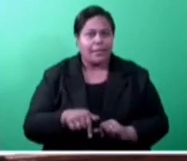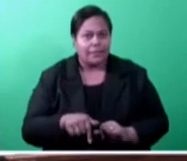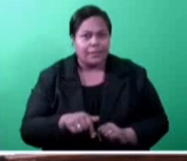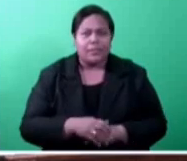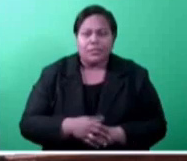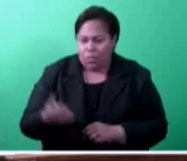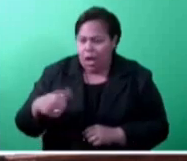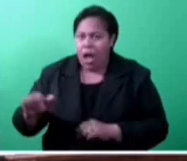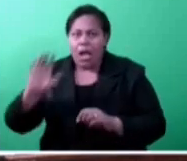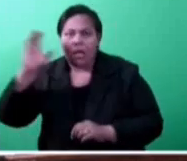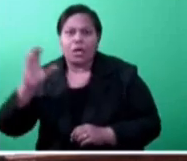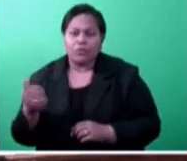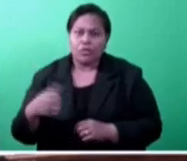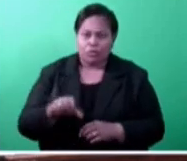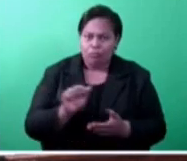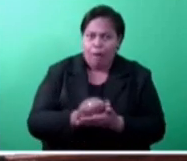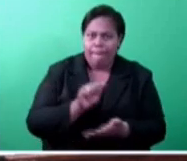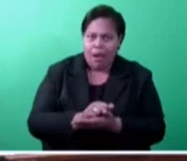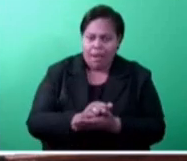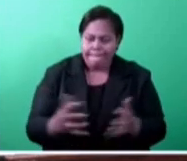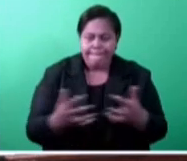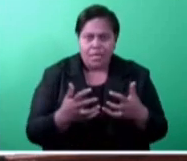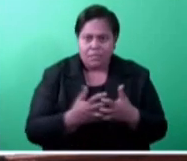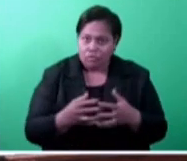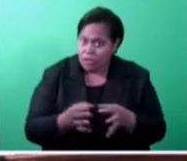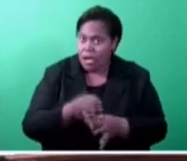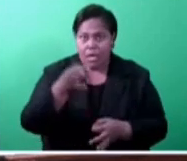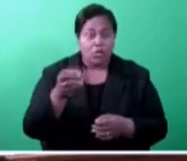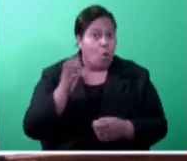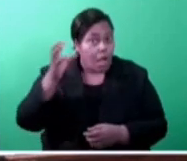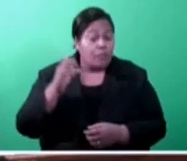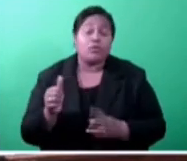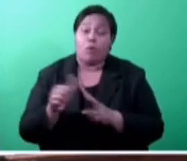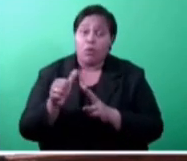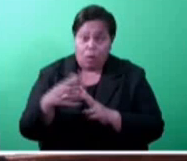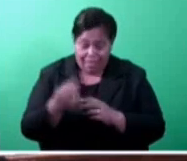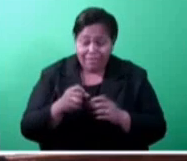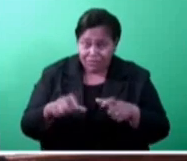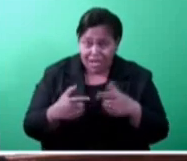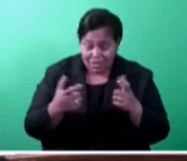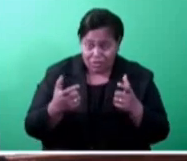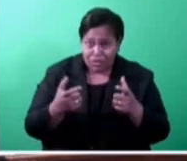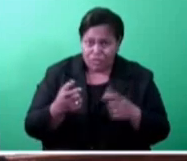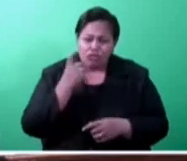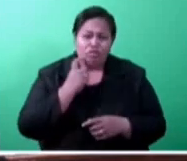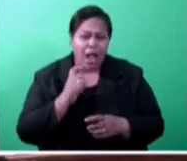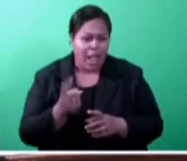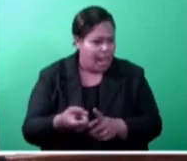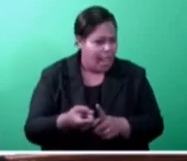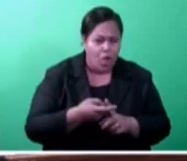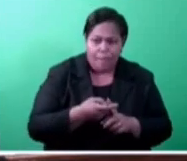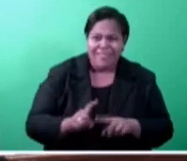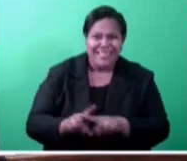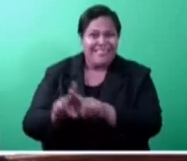allowable uses of hydrofluorocarbons. Countries will also face challenges related to the adoption of